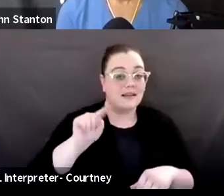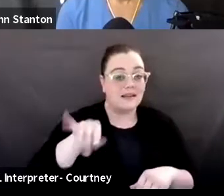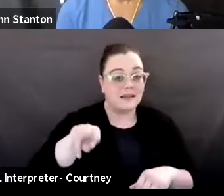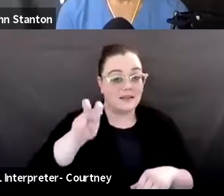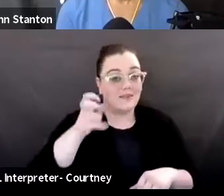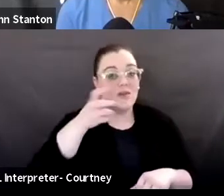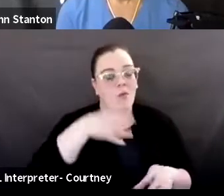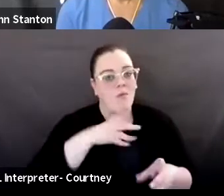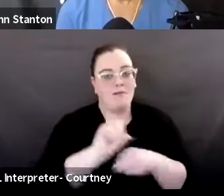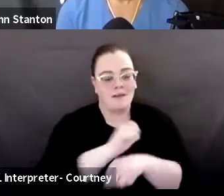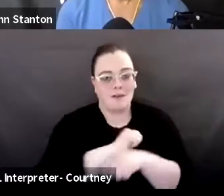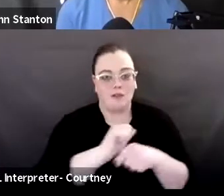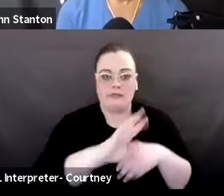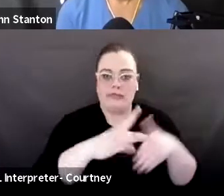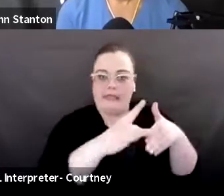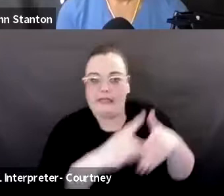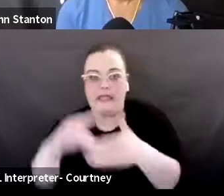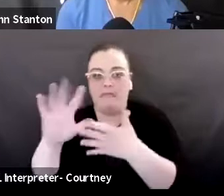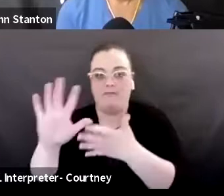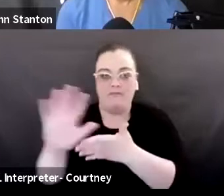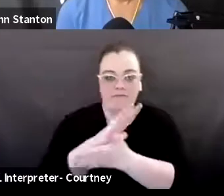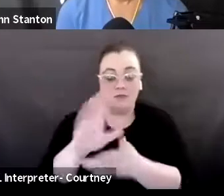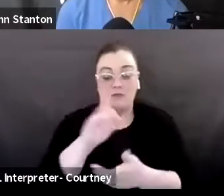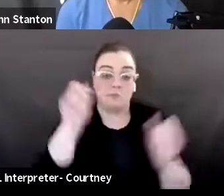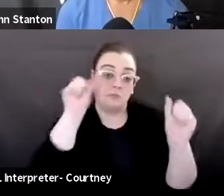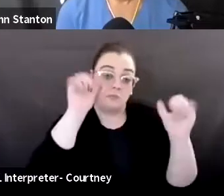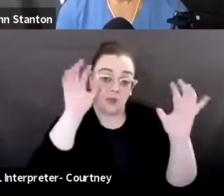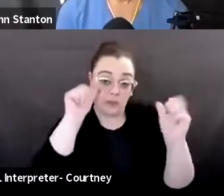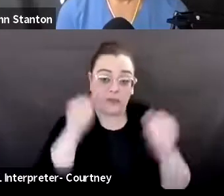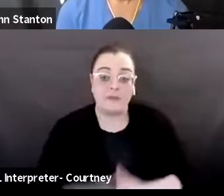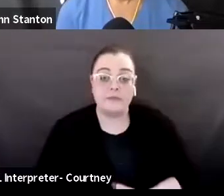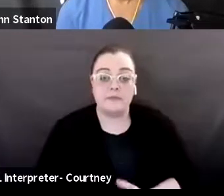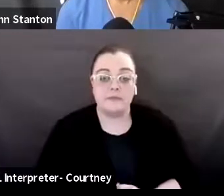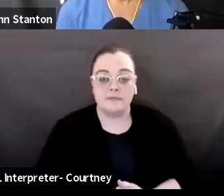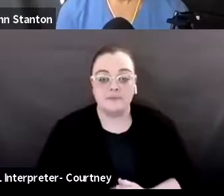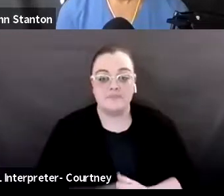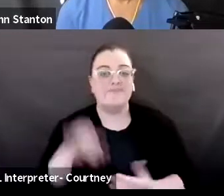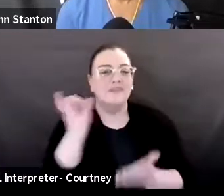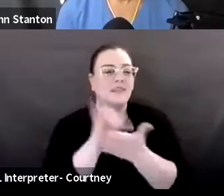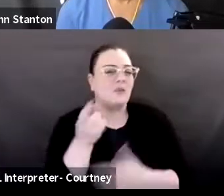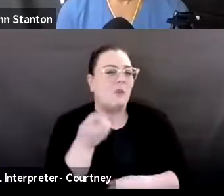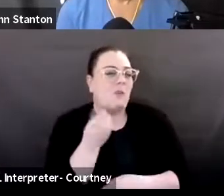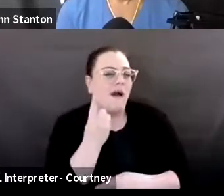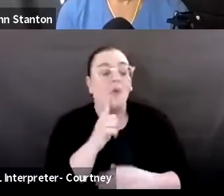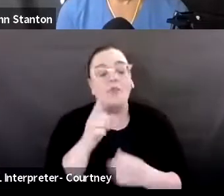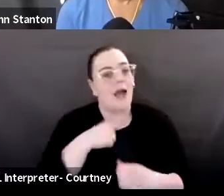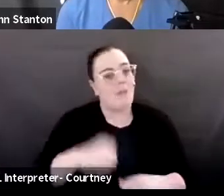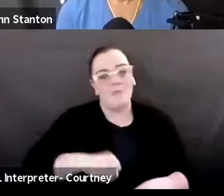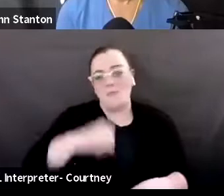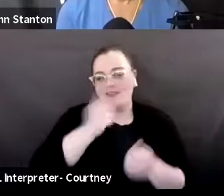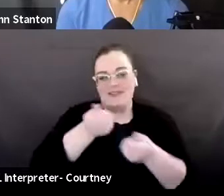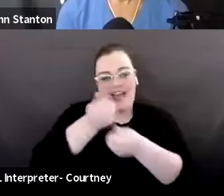film and being remarkable. So that's one that I'm proud of every